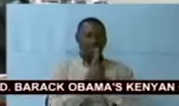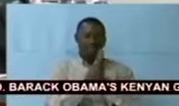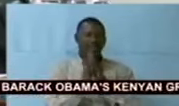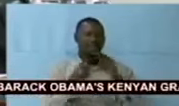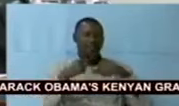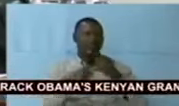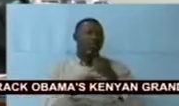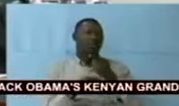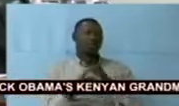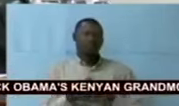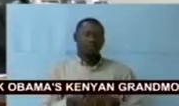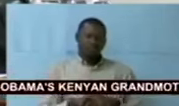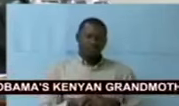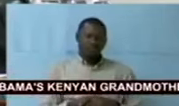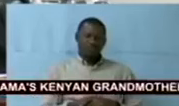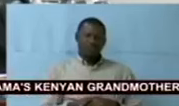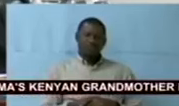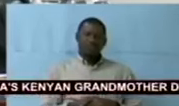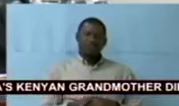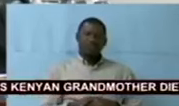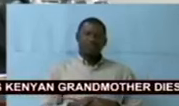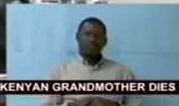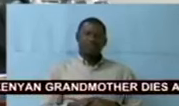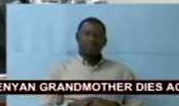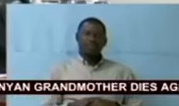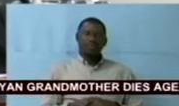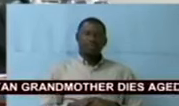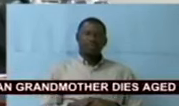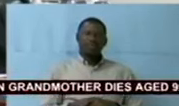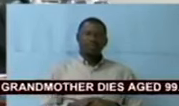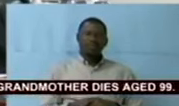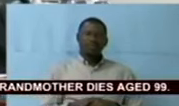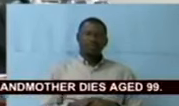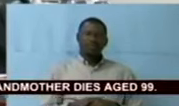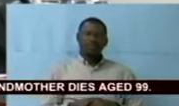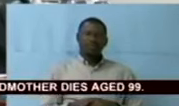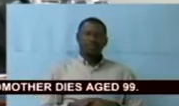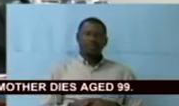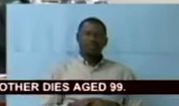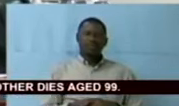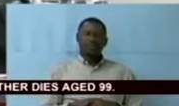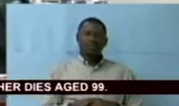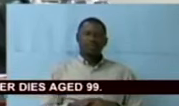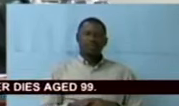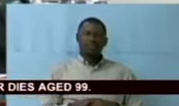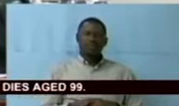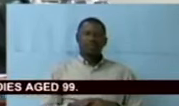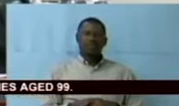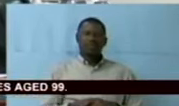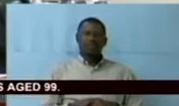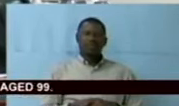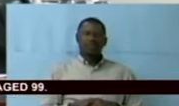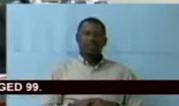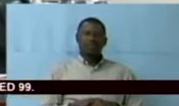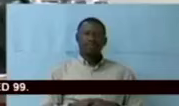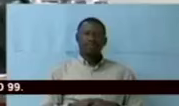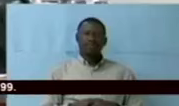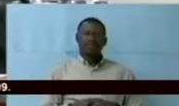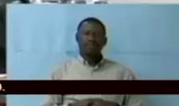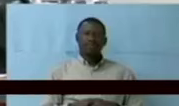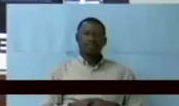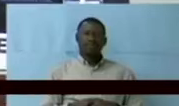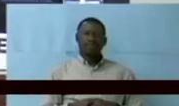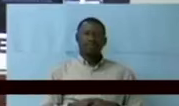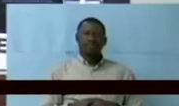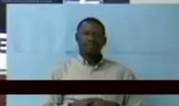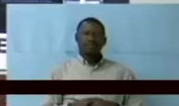amang akeja uyata wolem alabandula me ya lonko bail ko ba ko mem balanta bail ko la wala famani sartol manta.